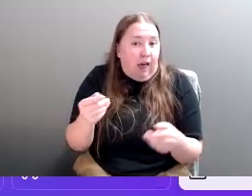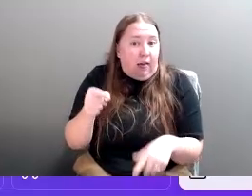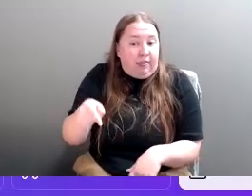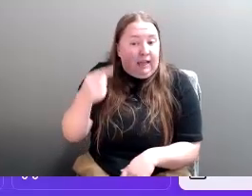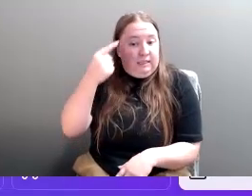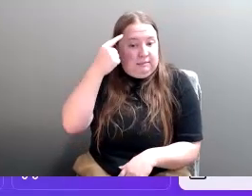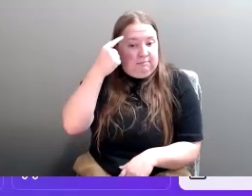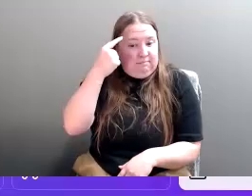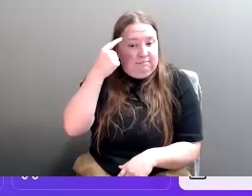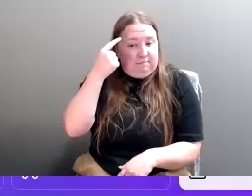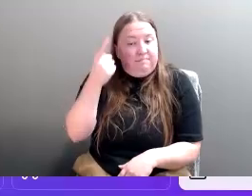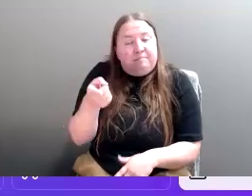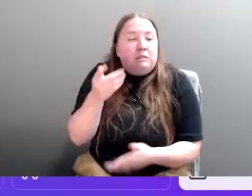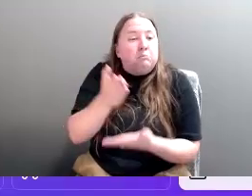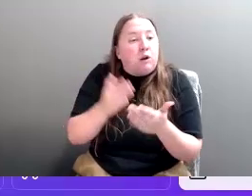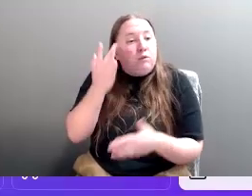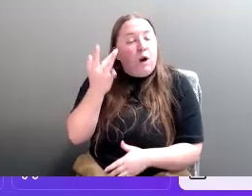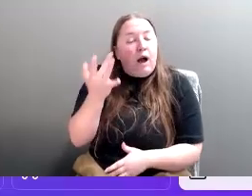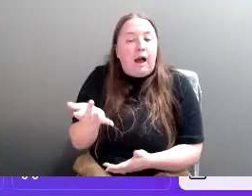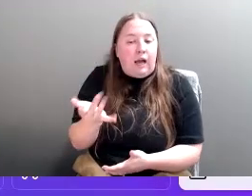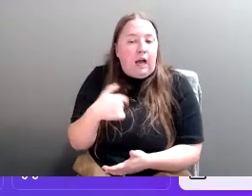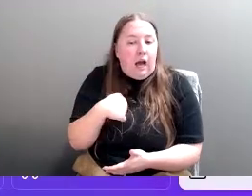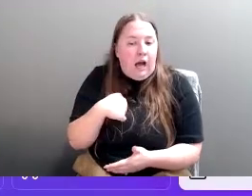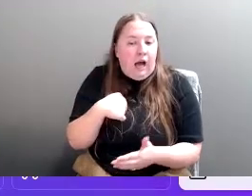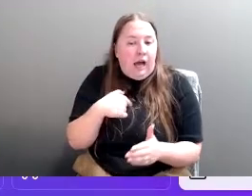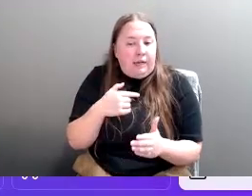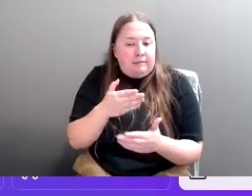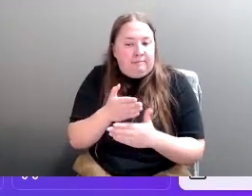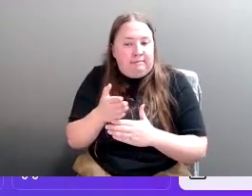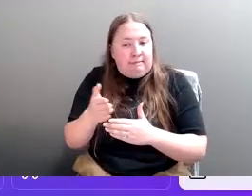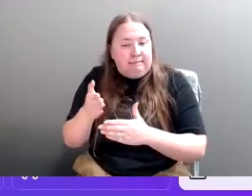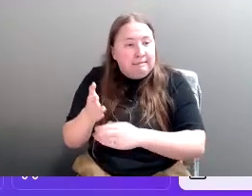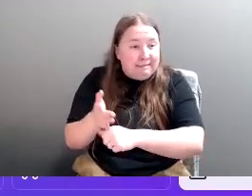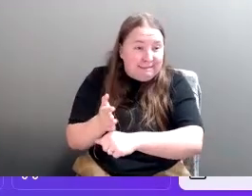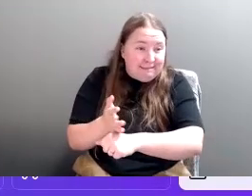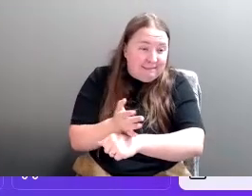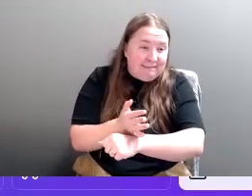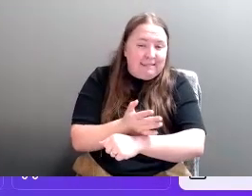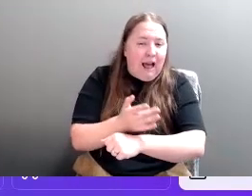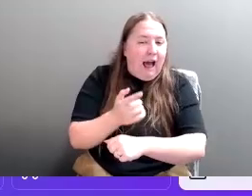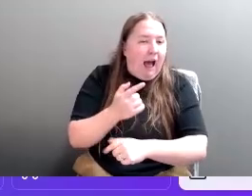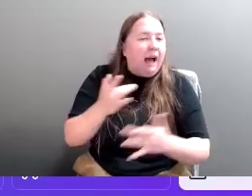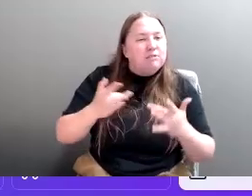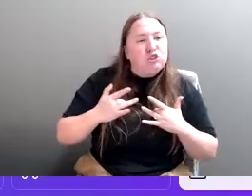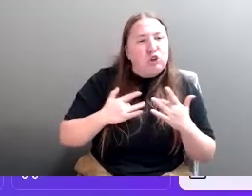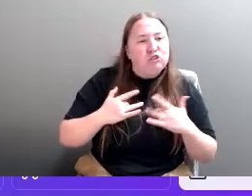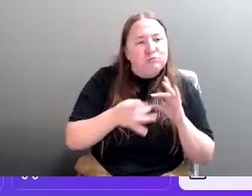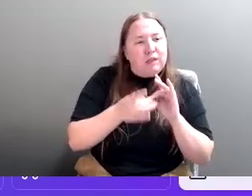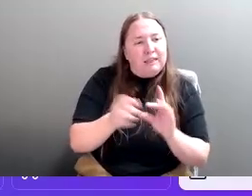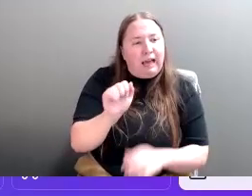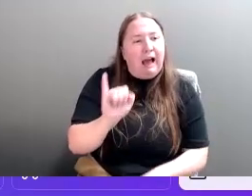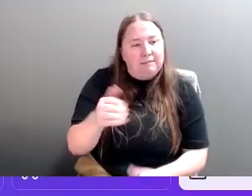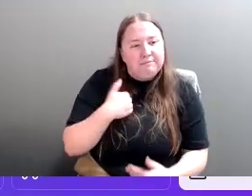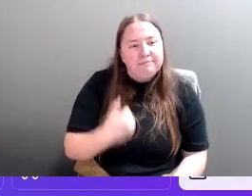feel like, and this is part of why I've moved more to the, where I get concerned.